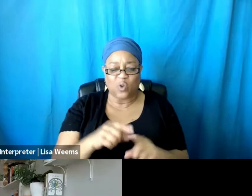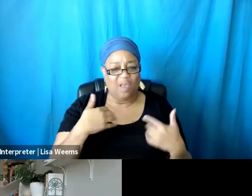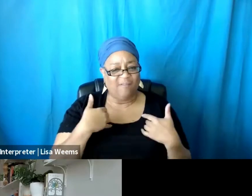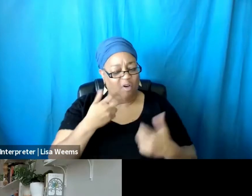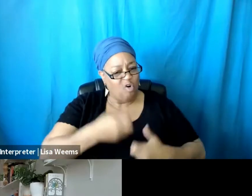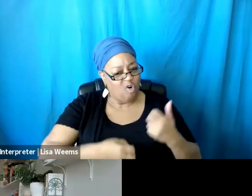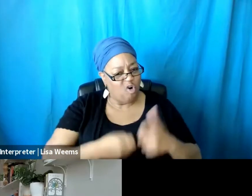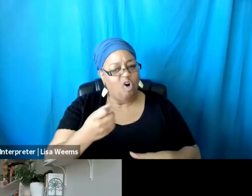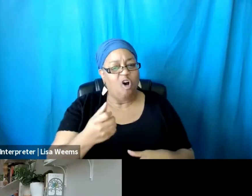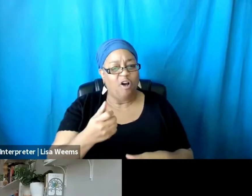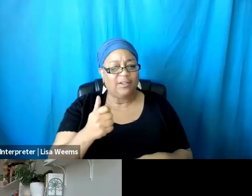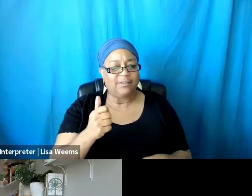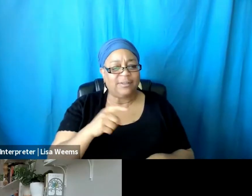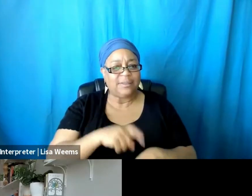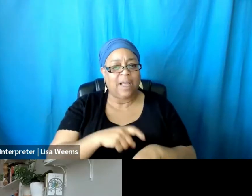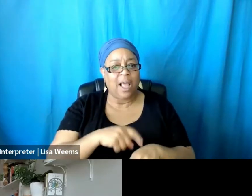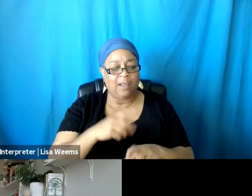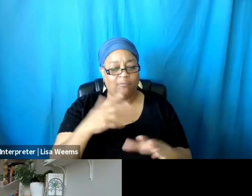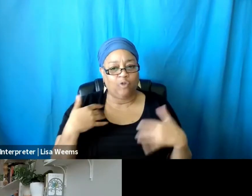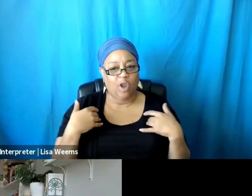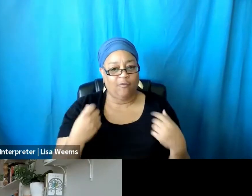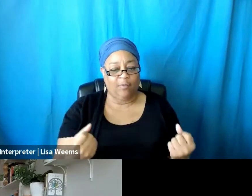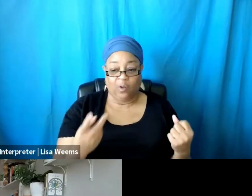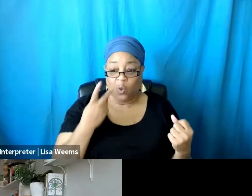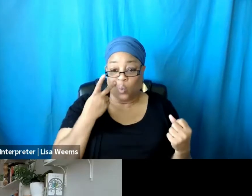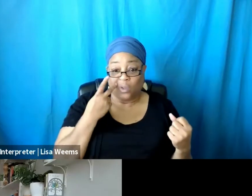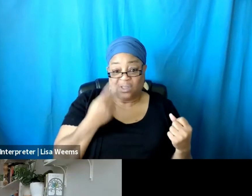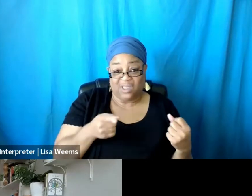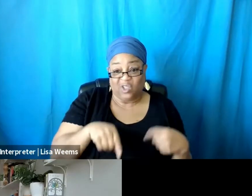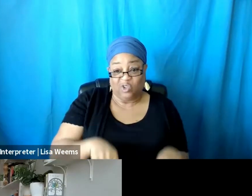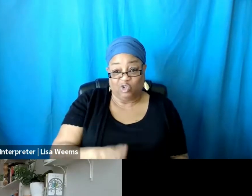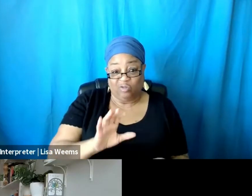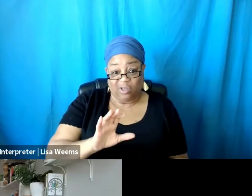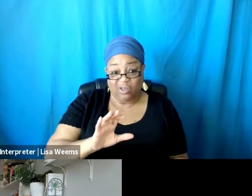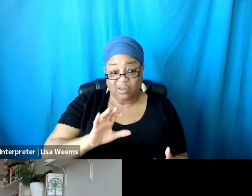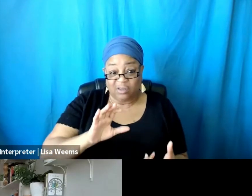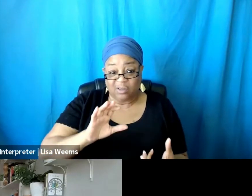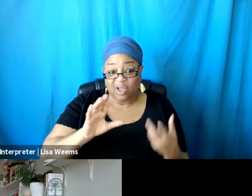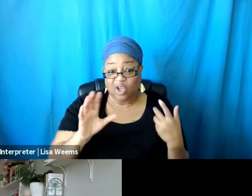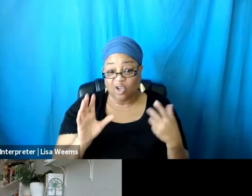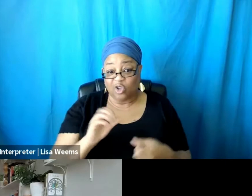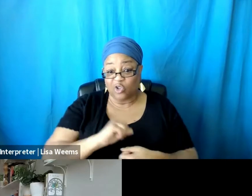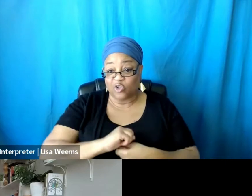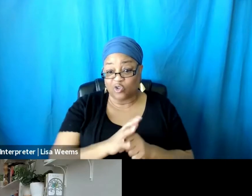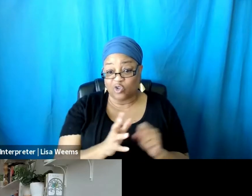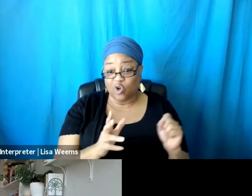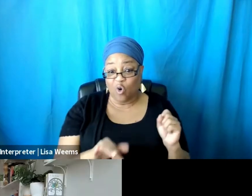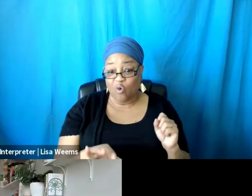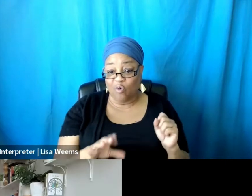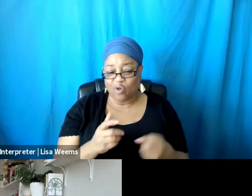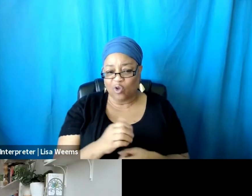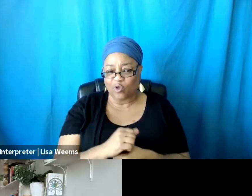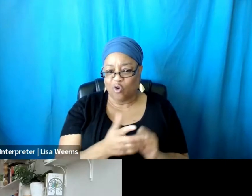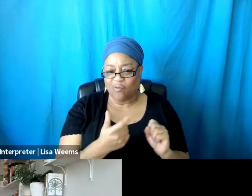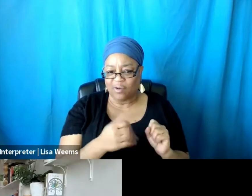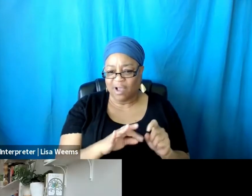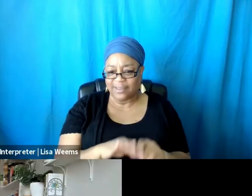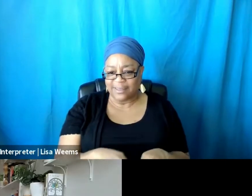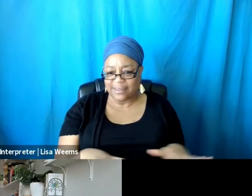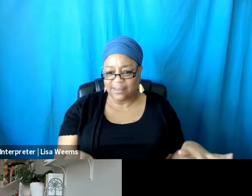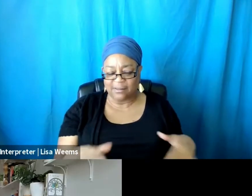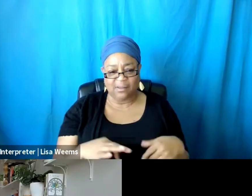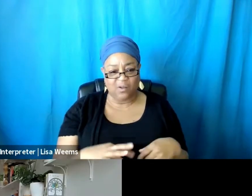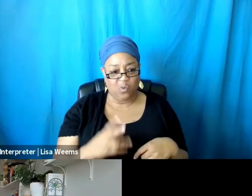recovering. And I think that's also what we've seen in COVID. So as we pivot to where we are in COVID and what comes next, again, taking all of